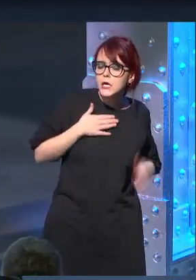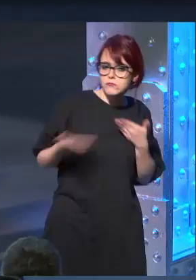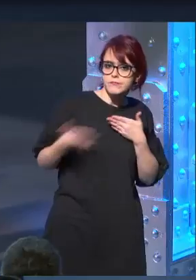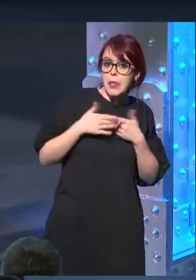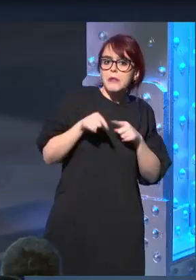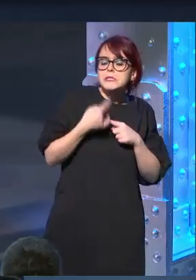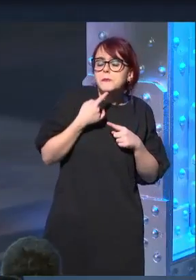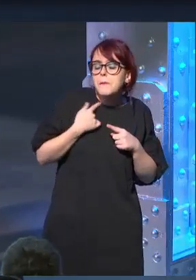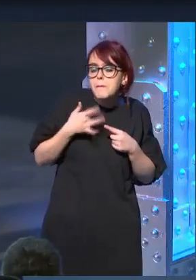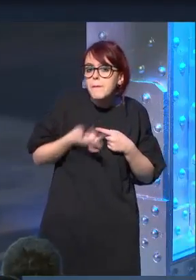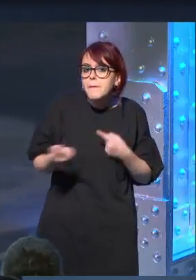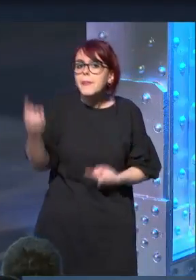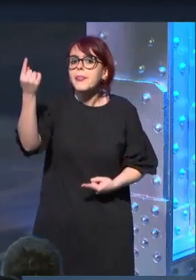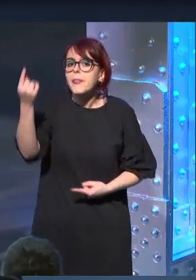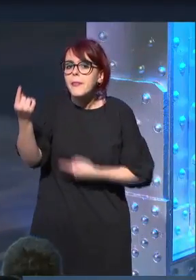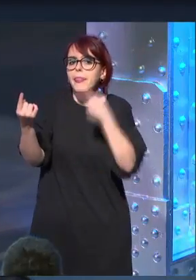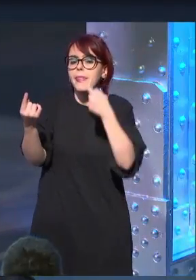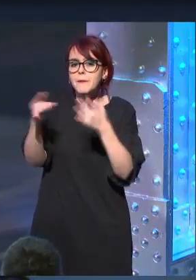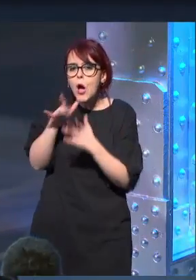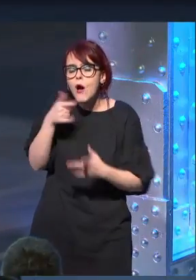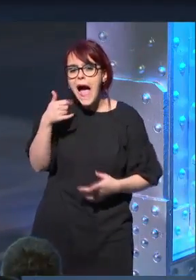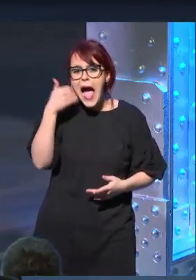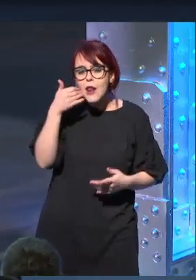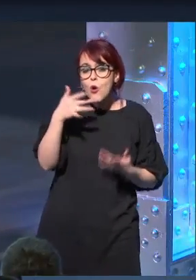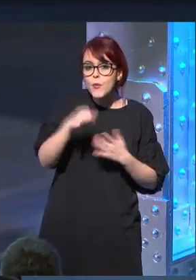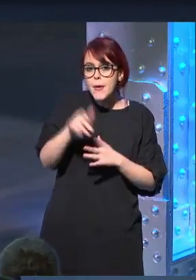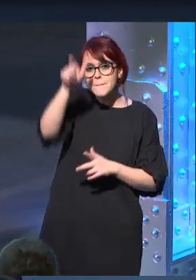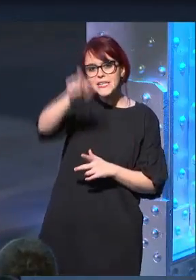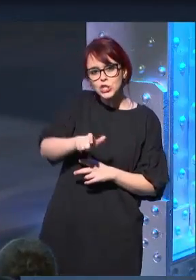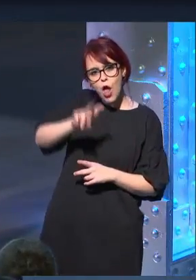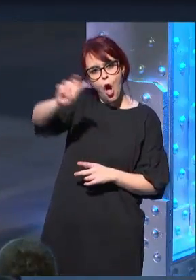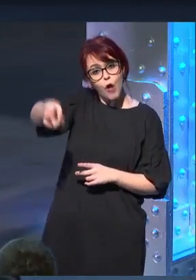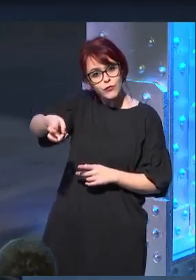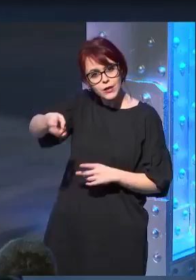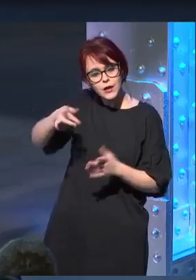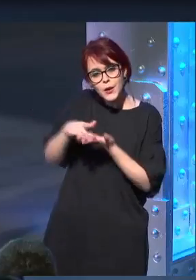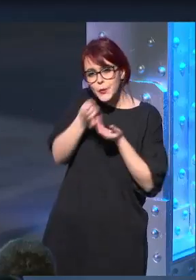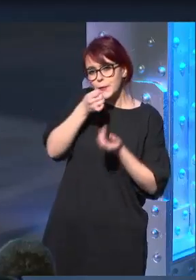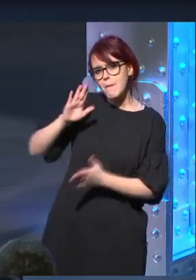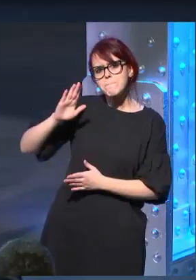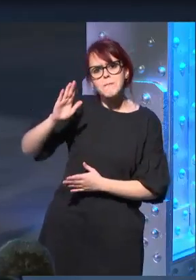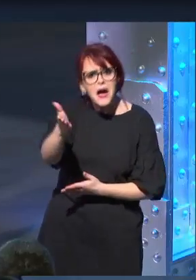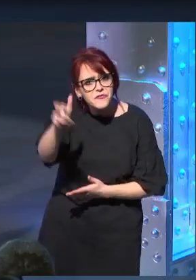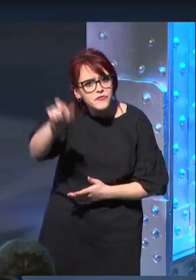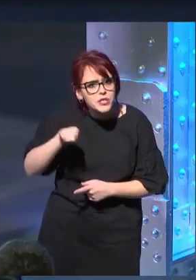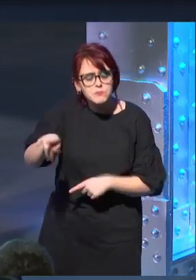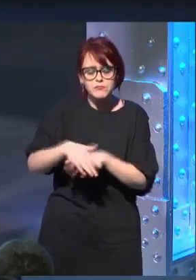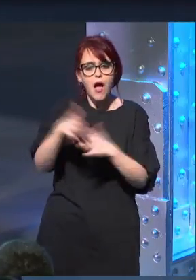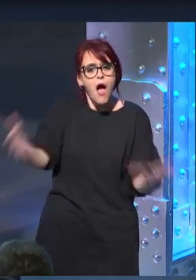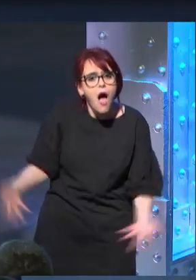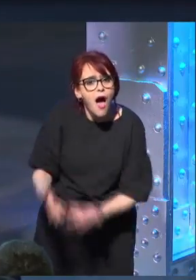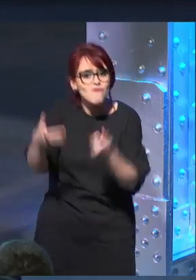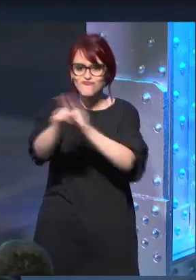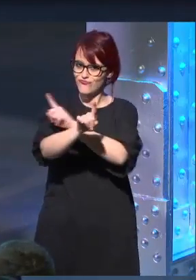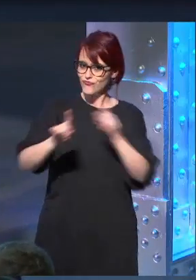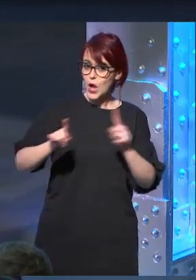be careful and be selfish about your personal information. Also, when you see something that you think might